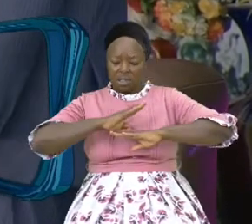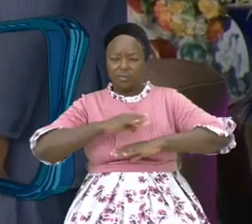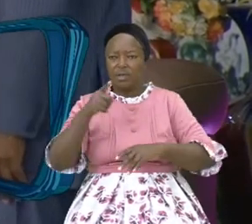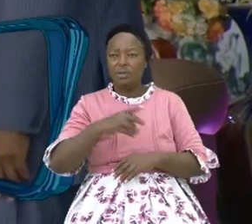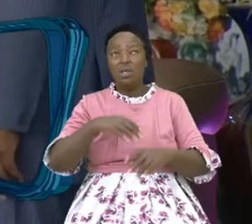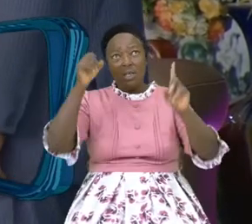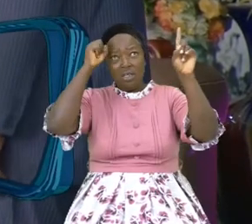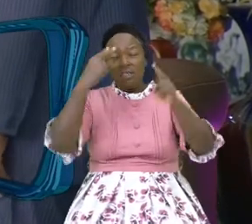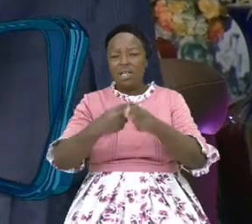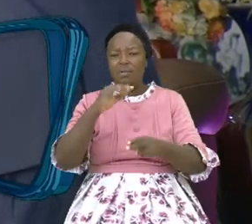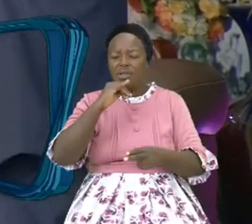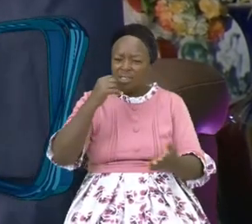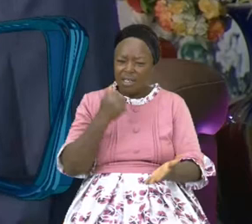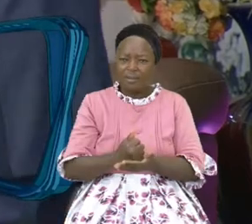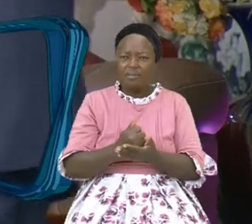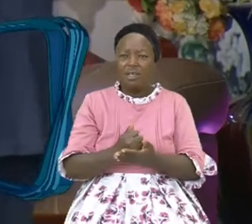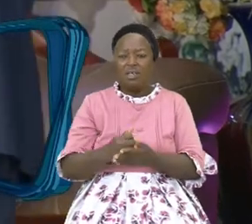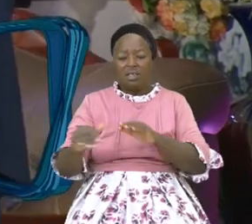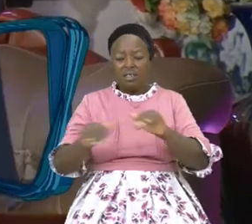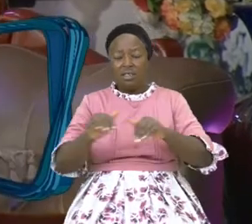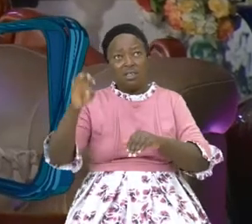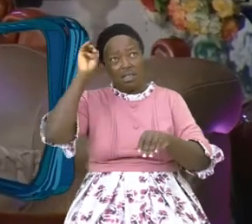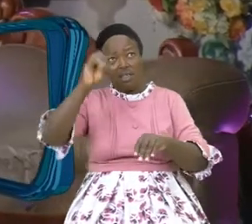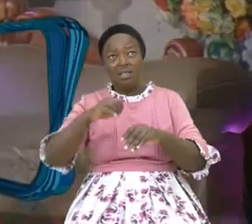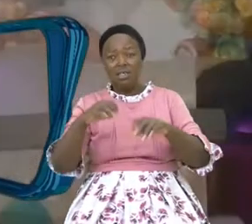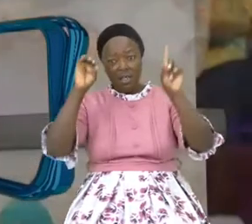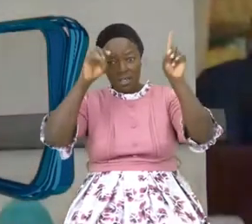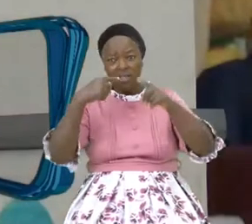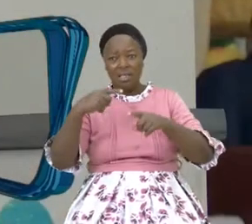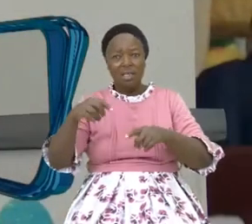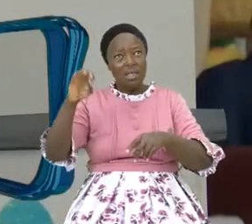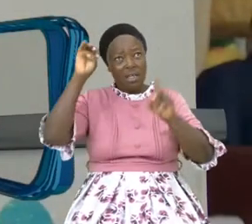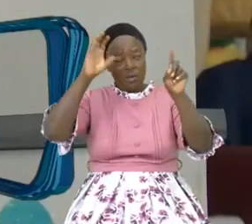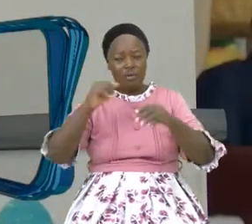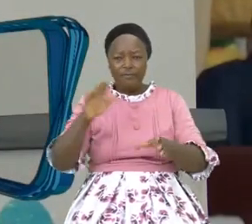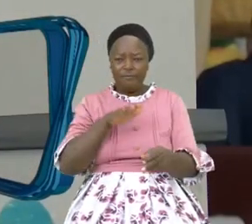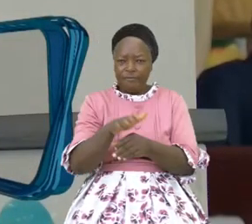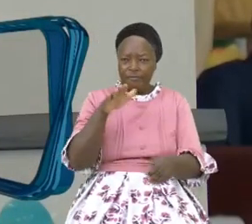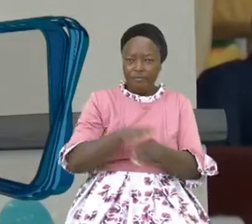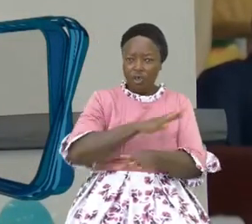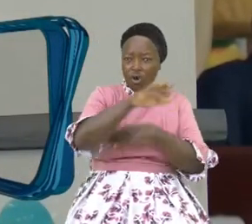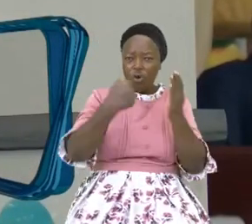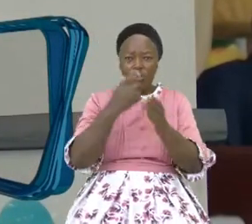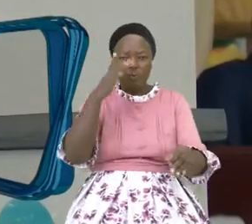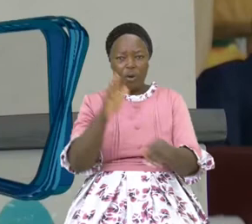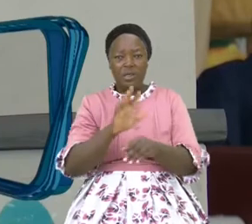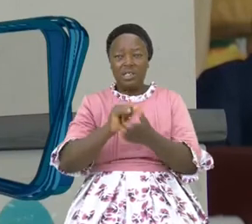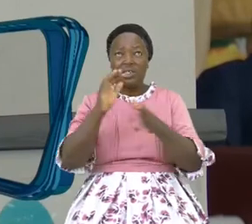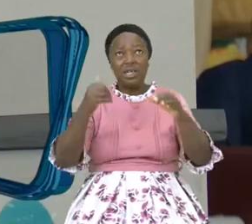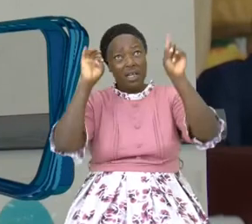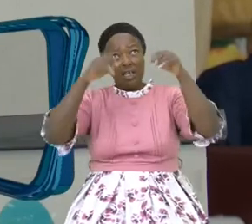His name is Amen. Did he say he will fulfill all the promises he has given